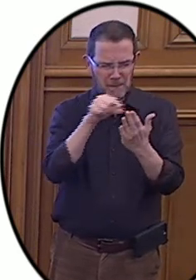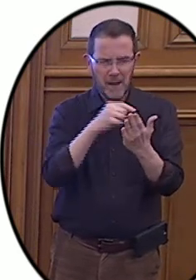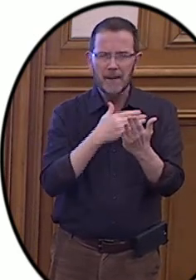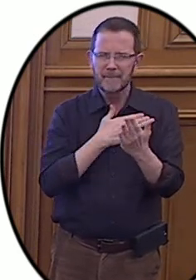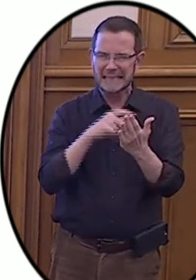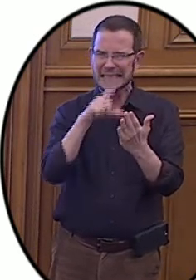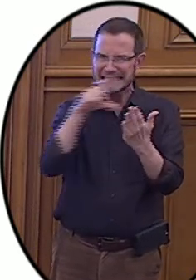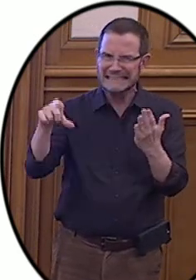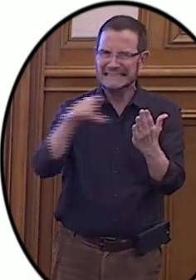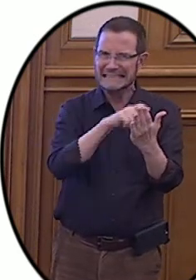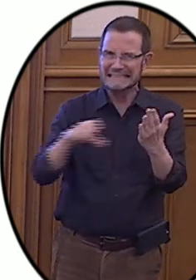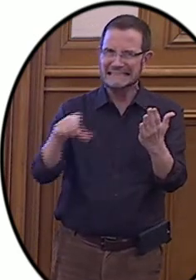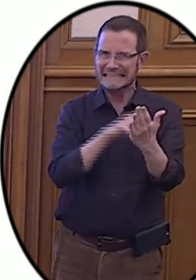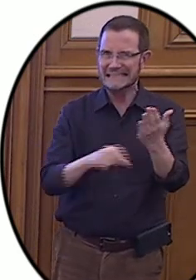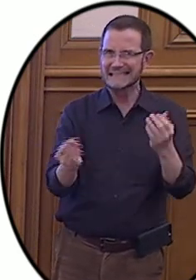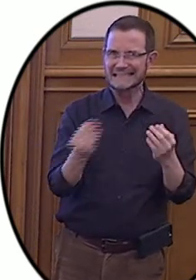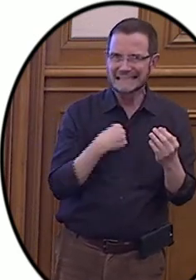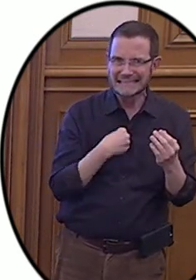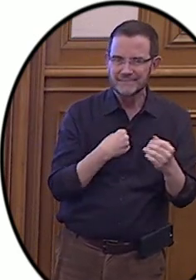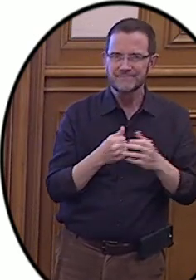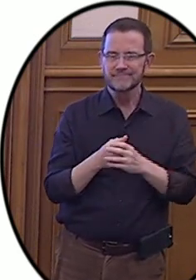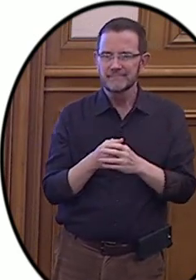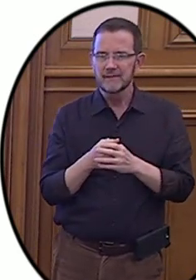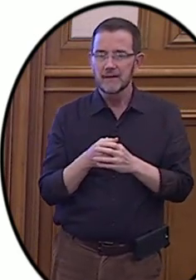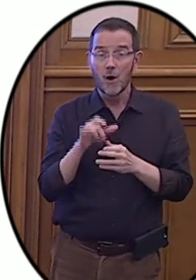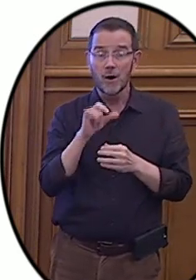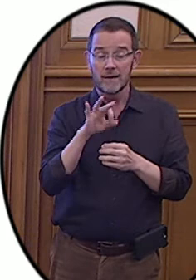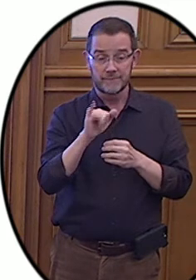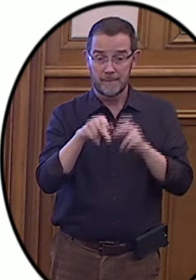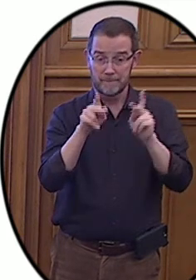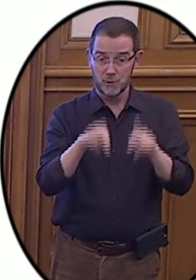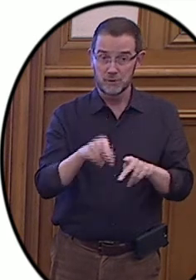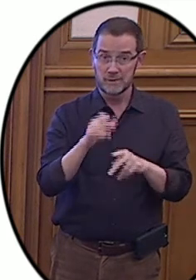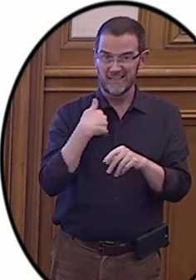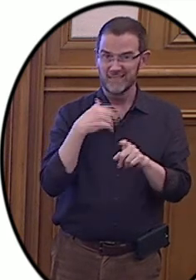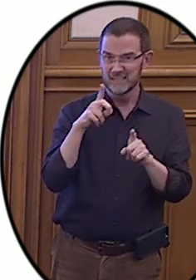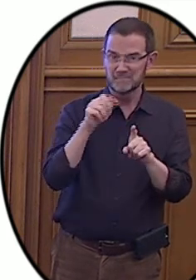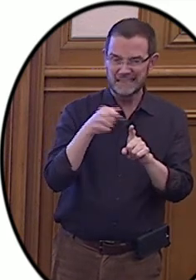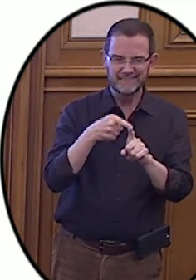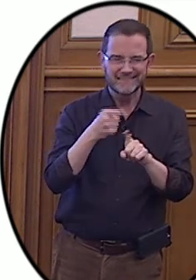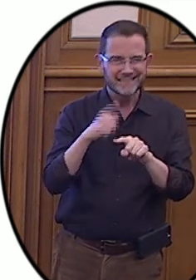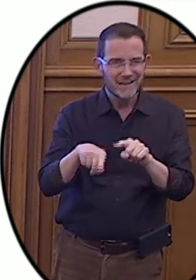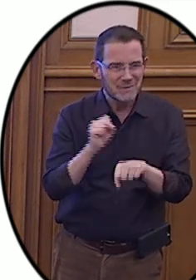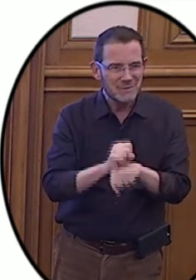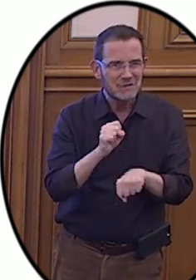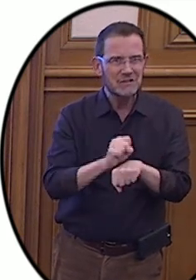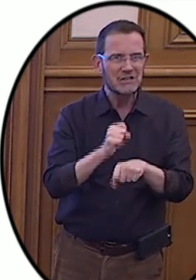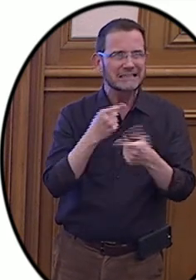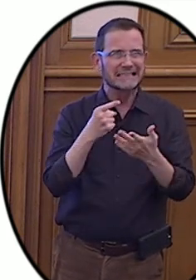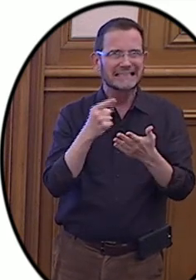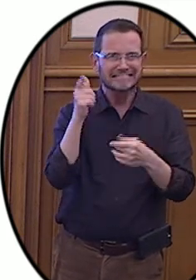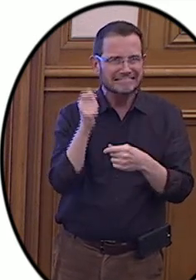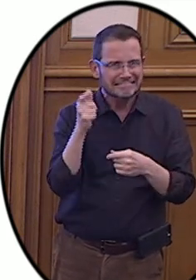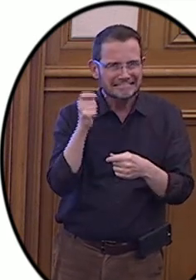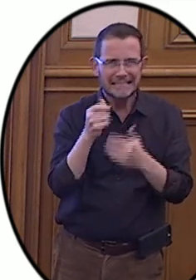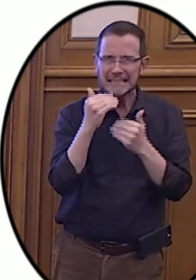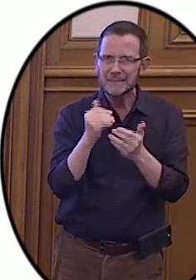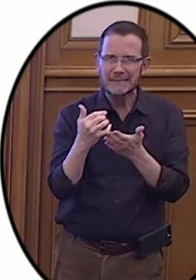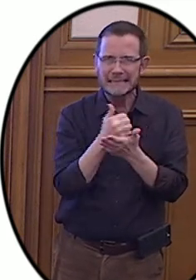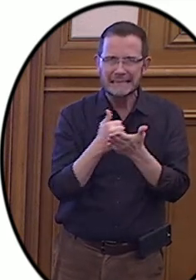with a disability is unable to work or has limited income due to their disability.